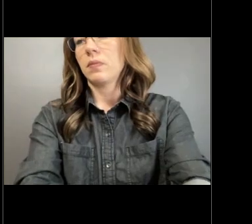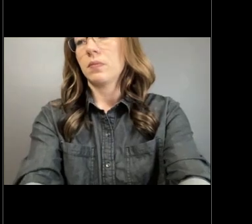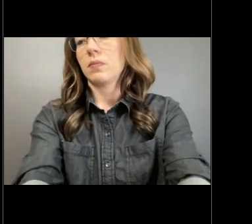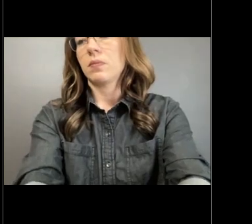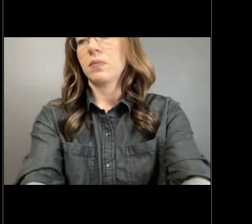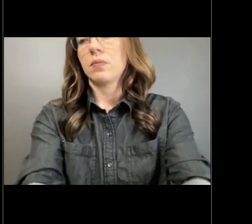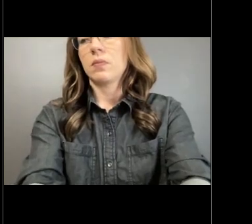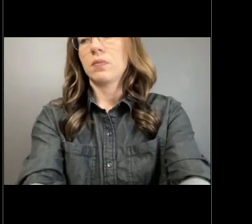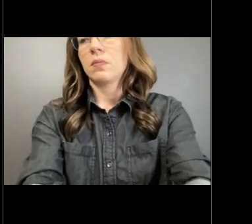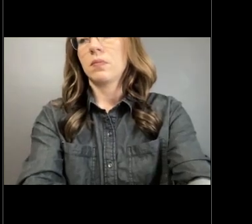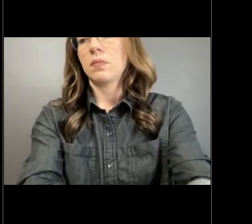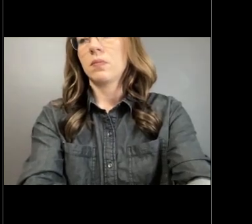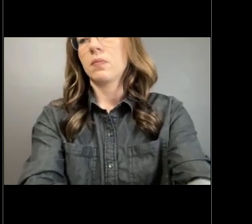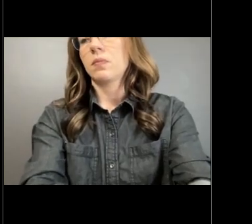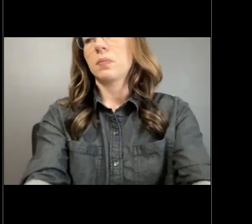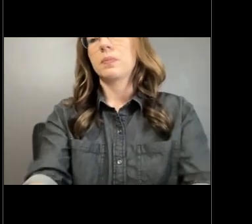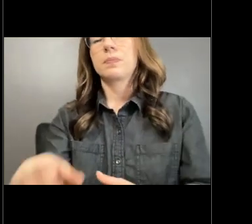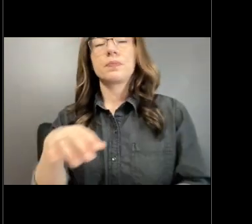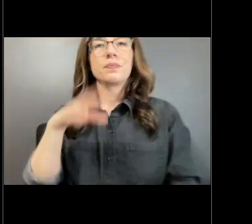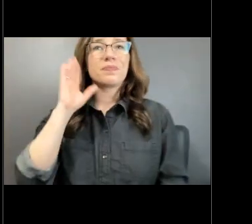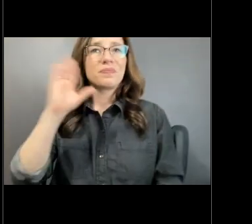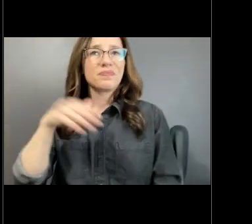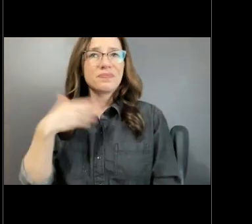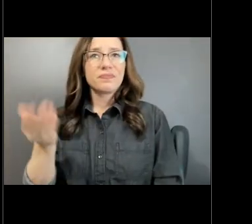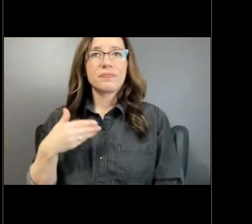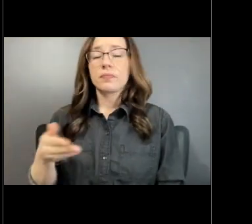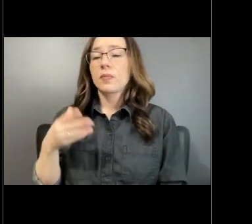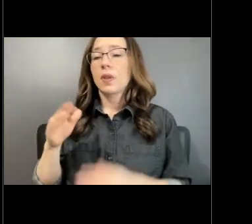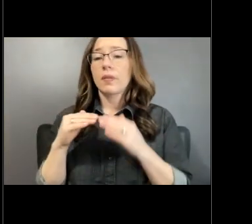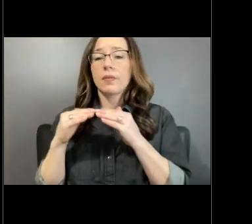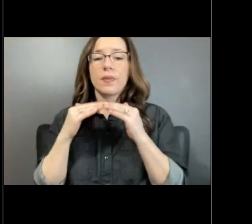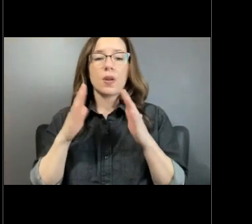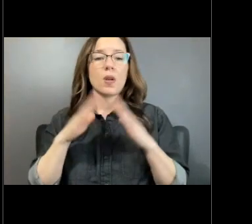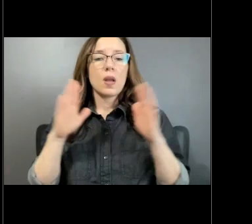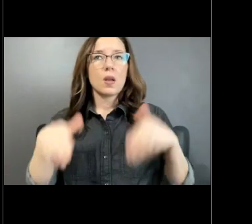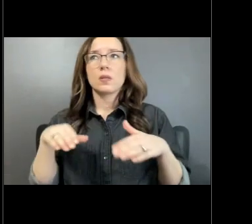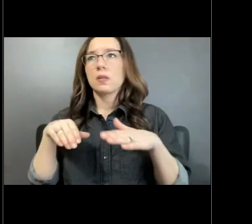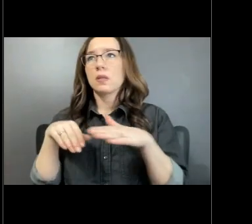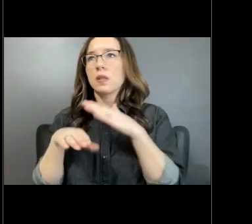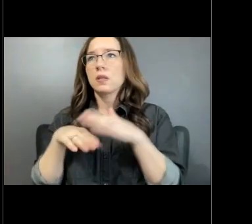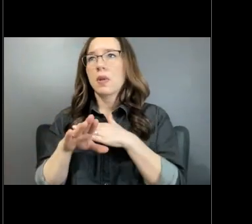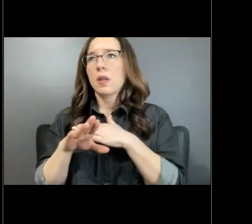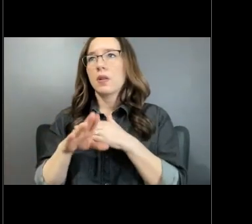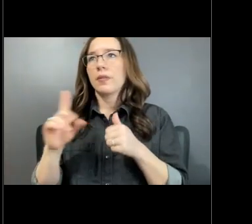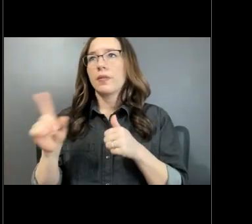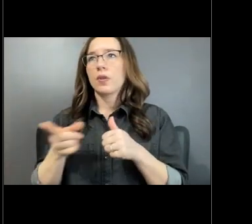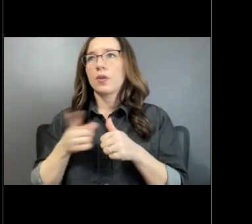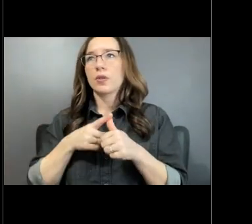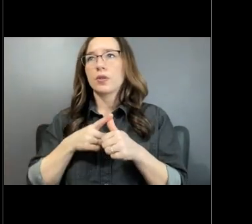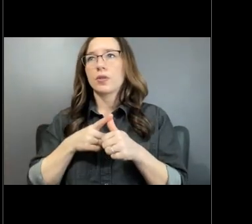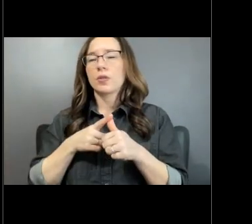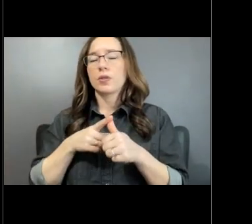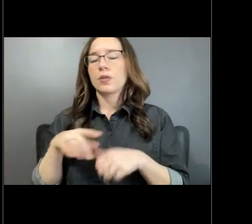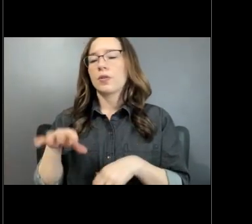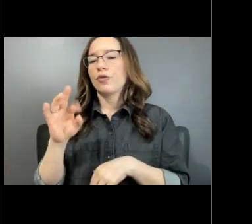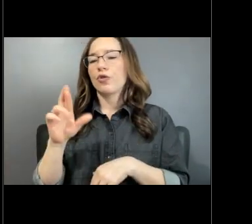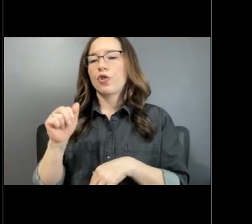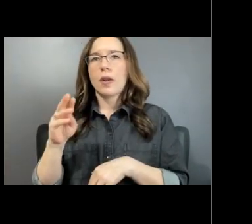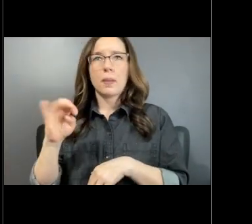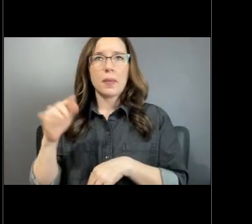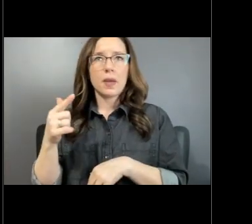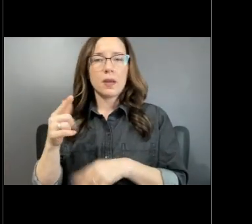Hello, and welcome to the Fair Housing Accessibility First training curriculum